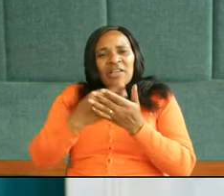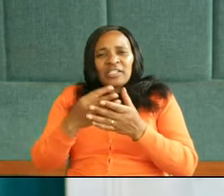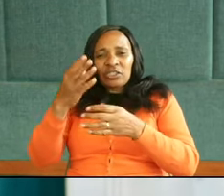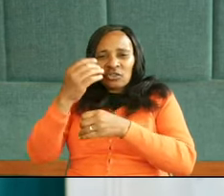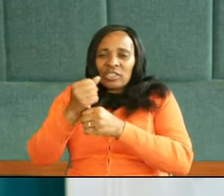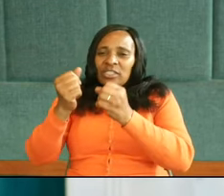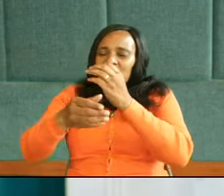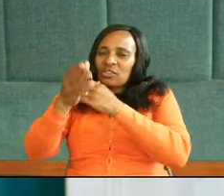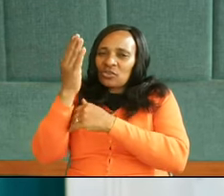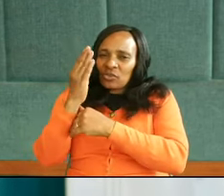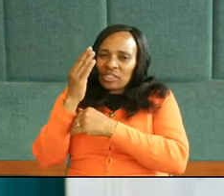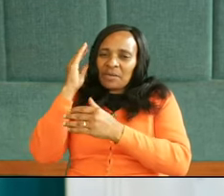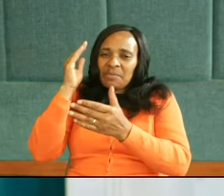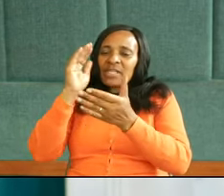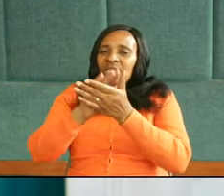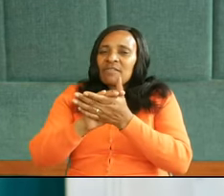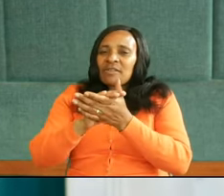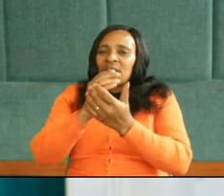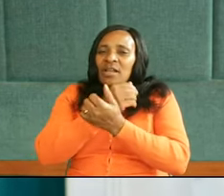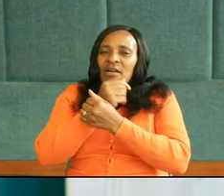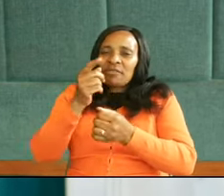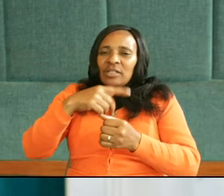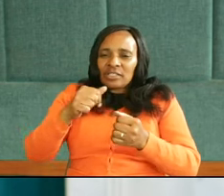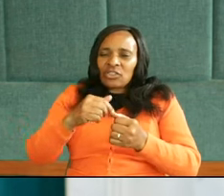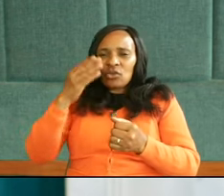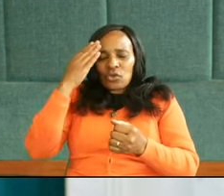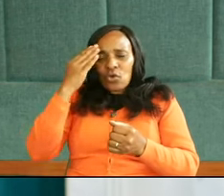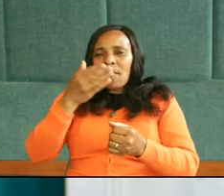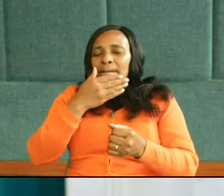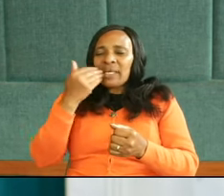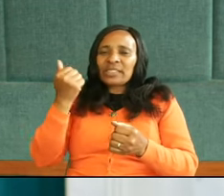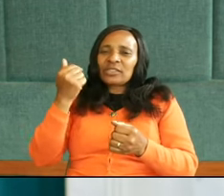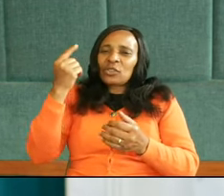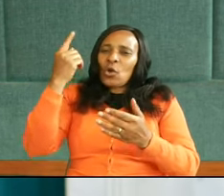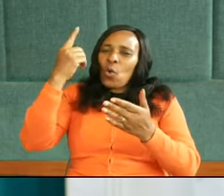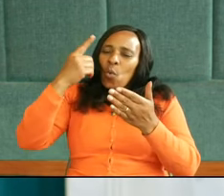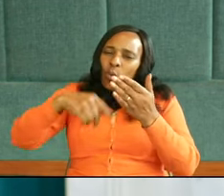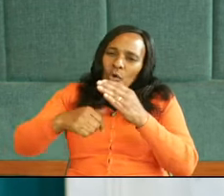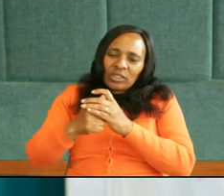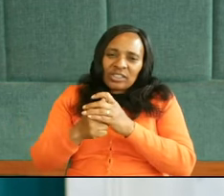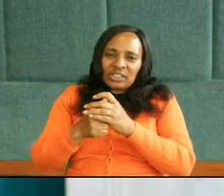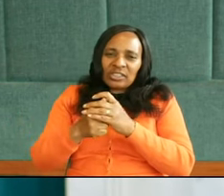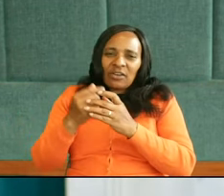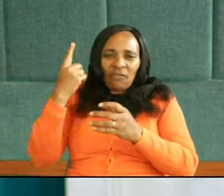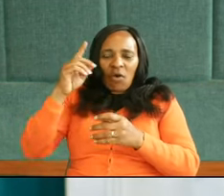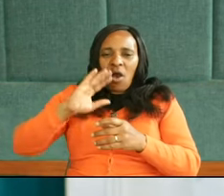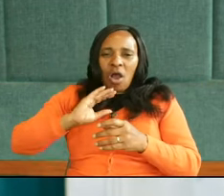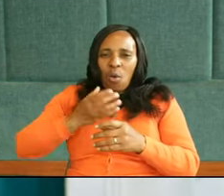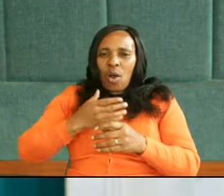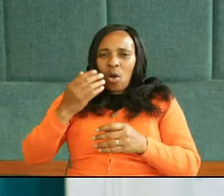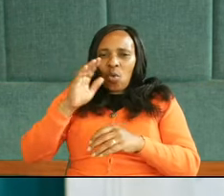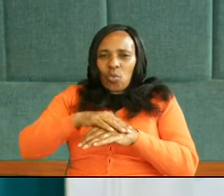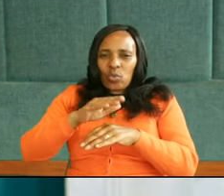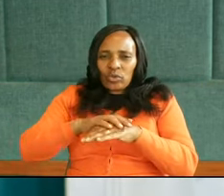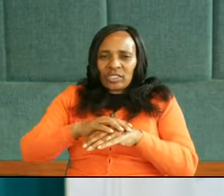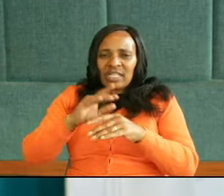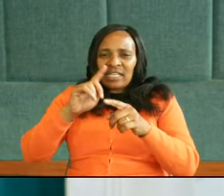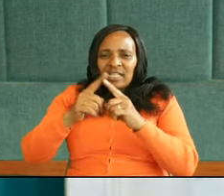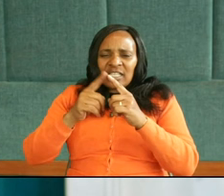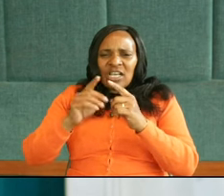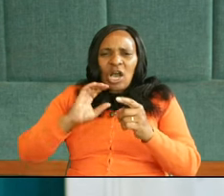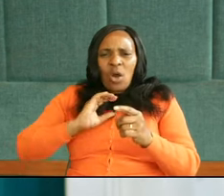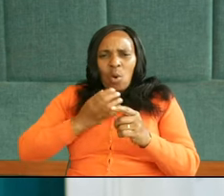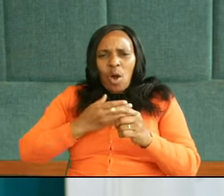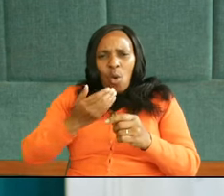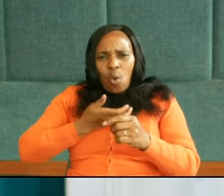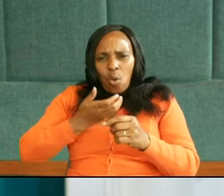trusting in God, believing that he loves us and knows best for what is for our good. Thus, instead of our own